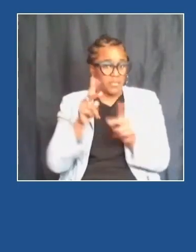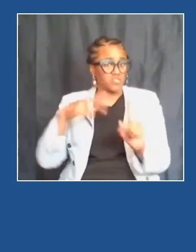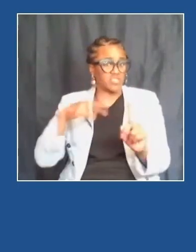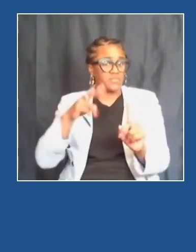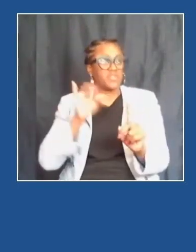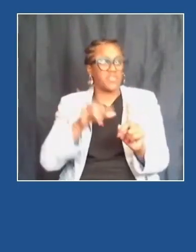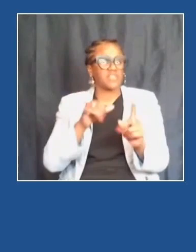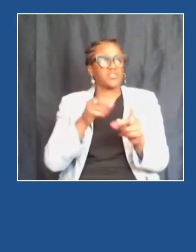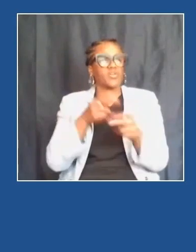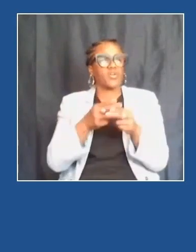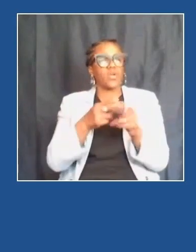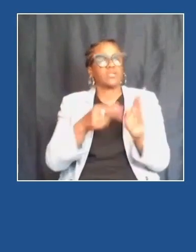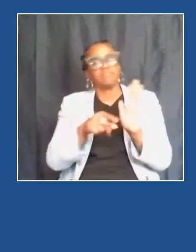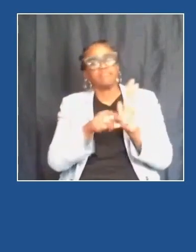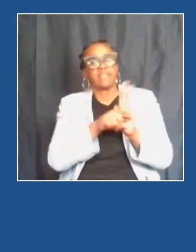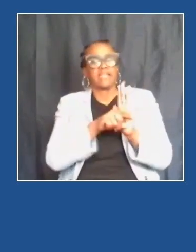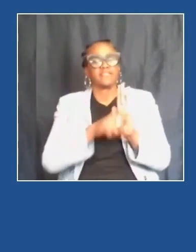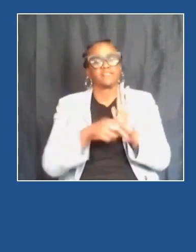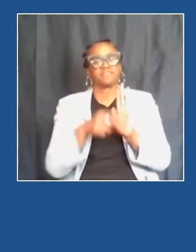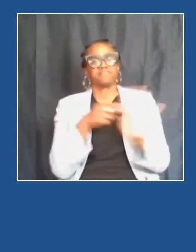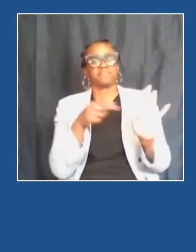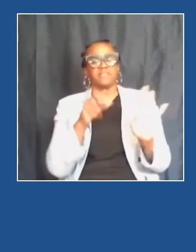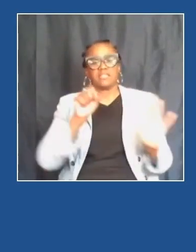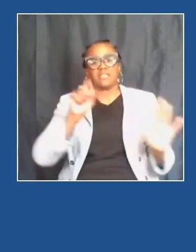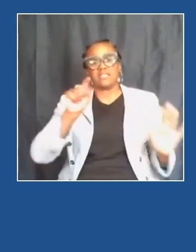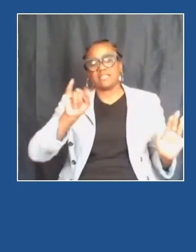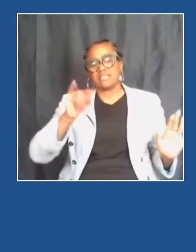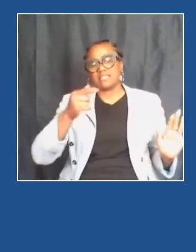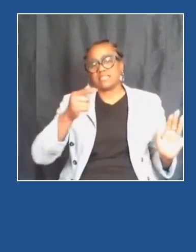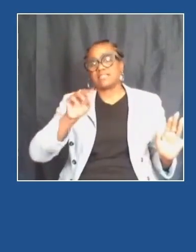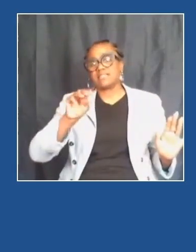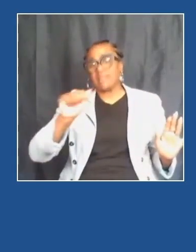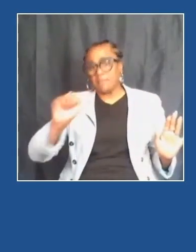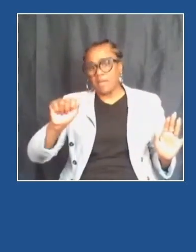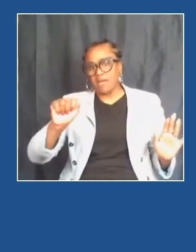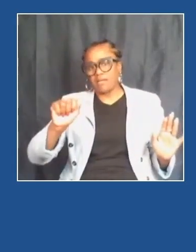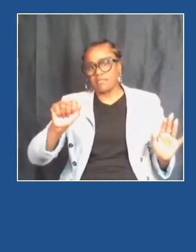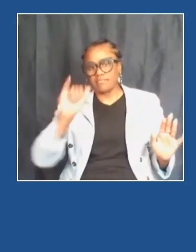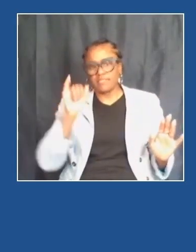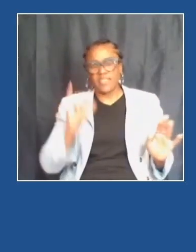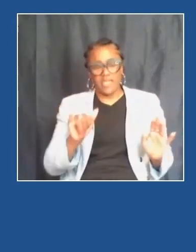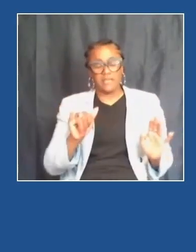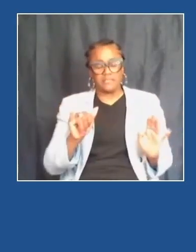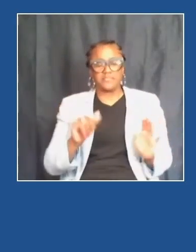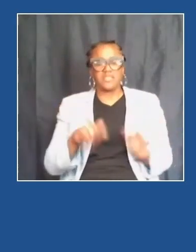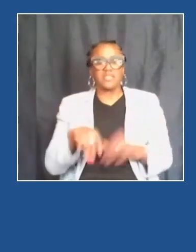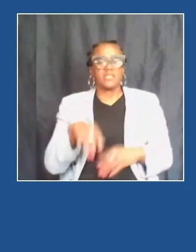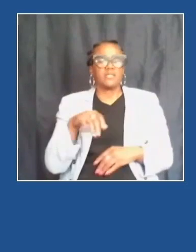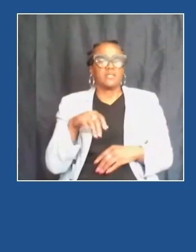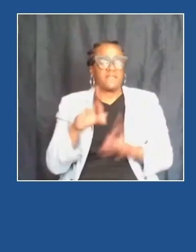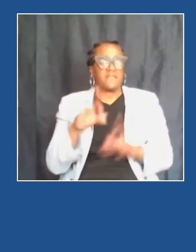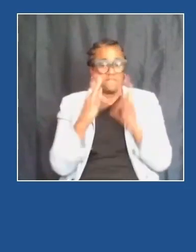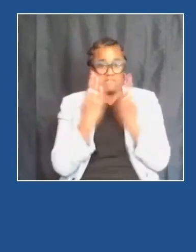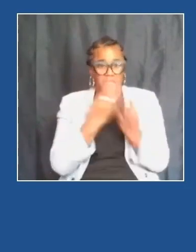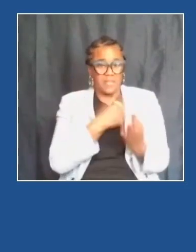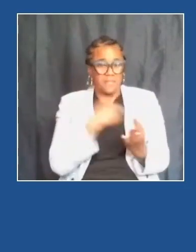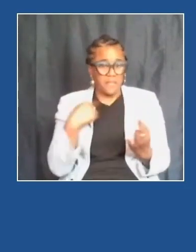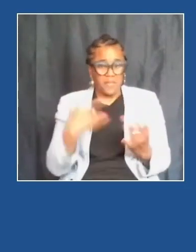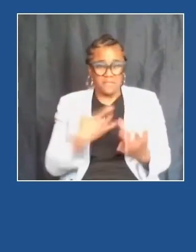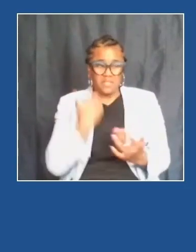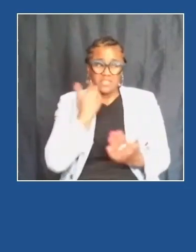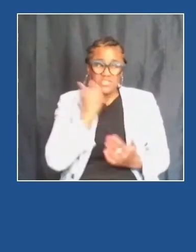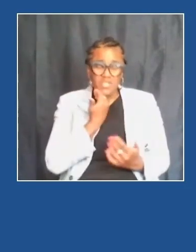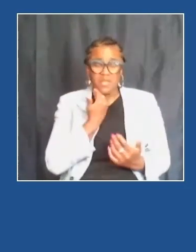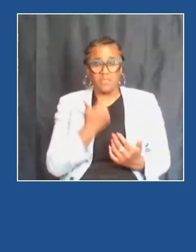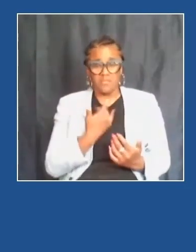stigma. When it's at a social level, it's stigma. And then, of course, family members feel shame. They